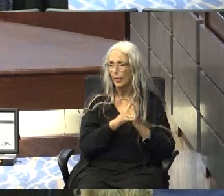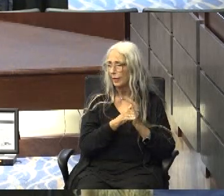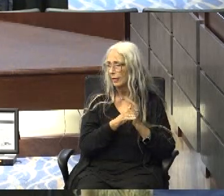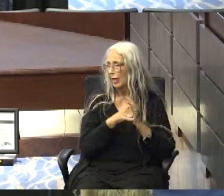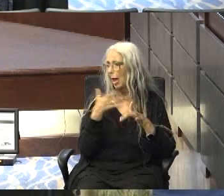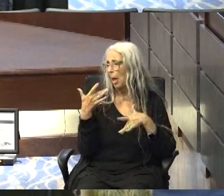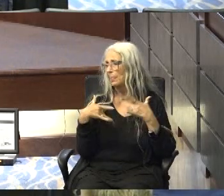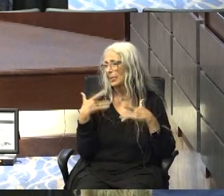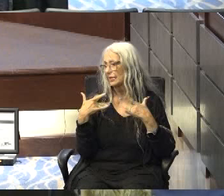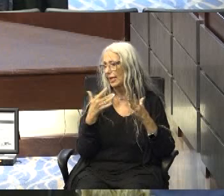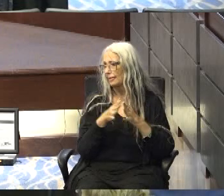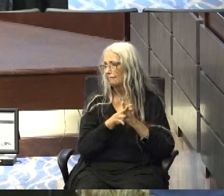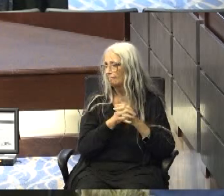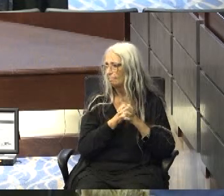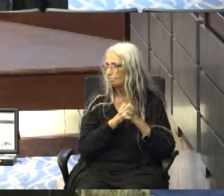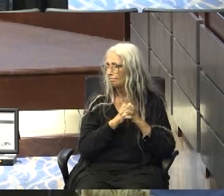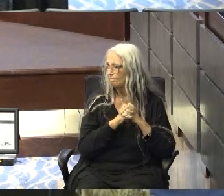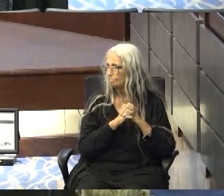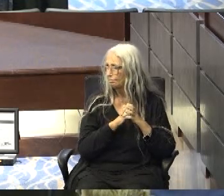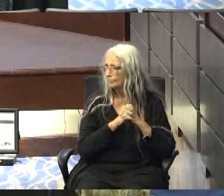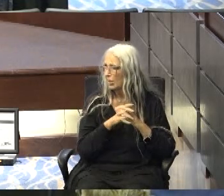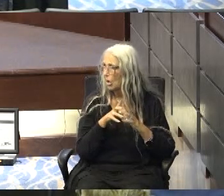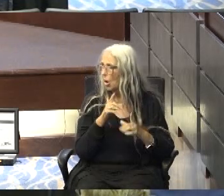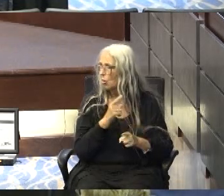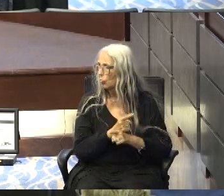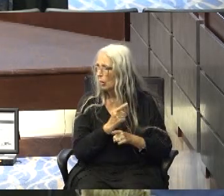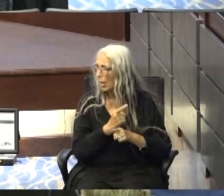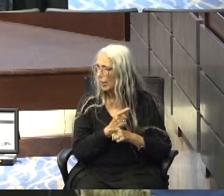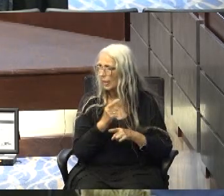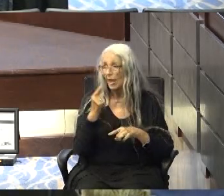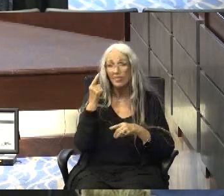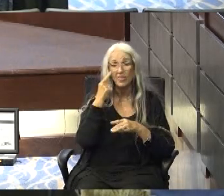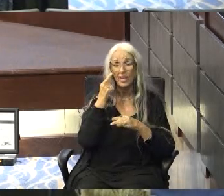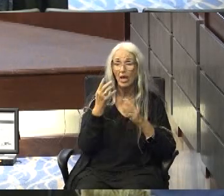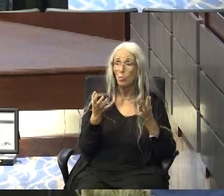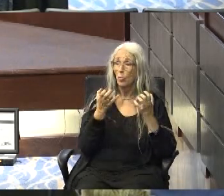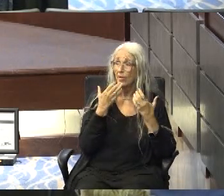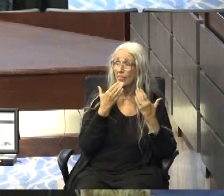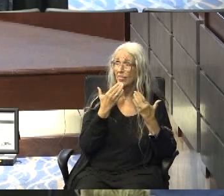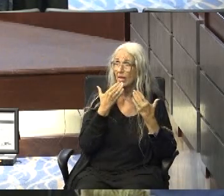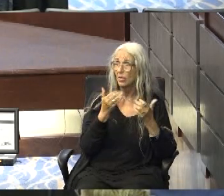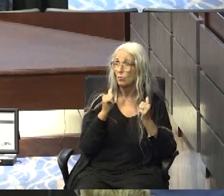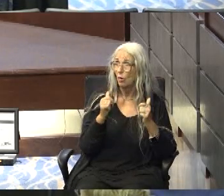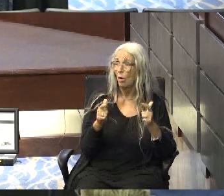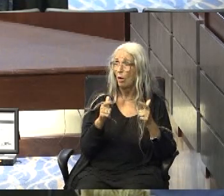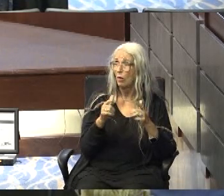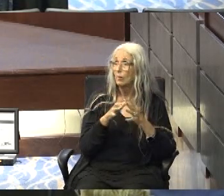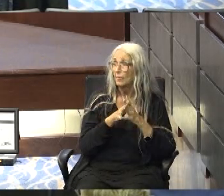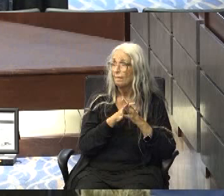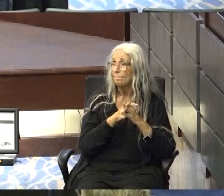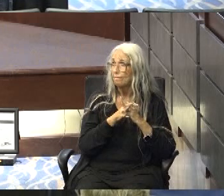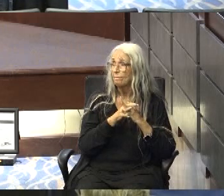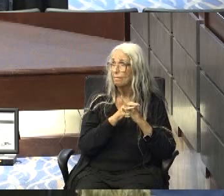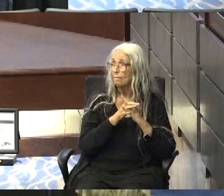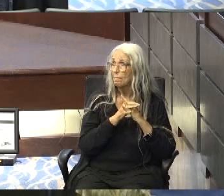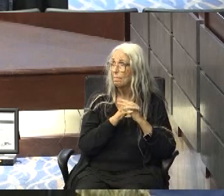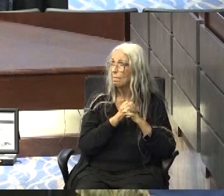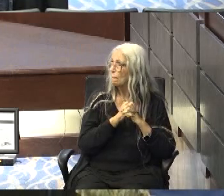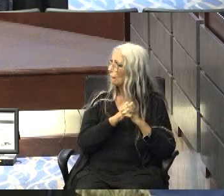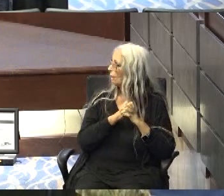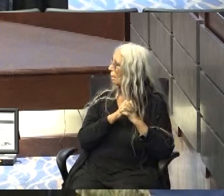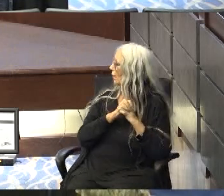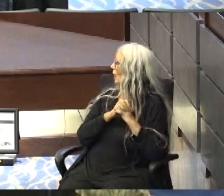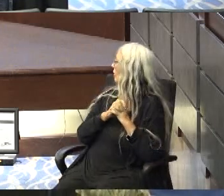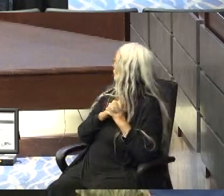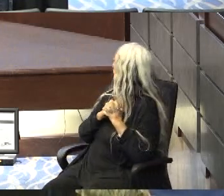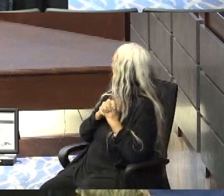I'm excited. That's exactly right. I think that, I just want to thank everybody sincere. Oh, did somebody, there's not go yet? Sir.